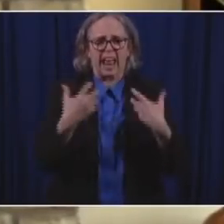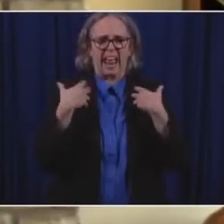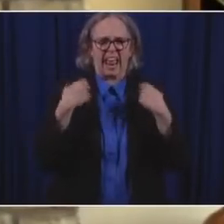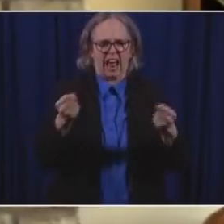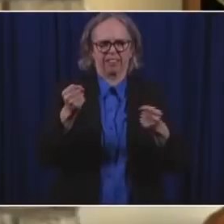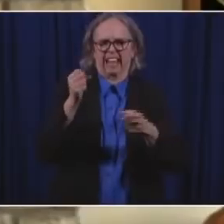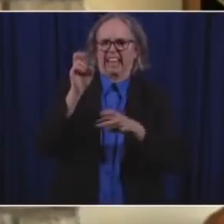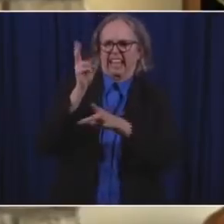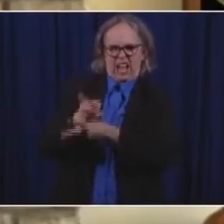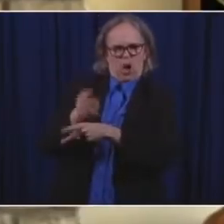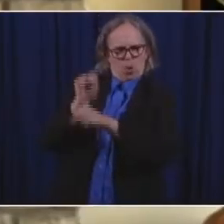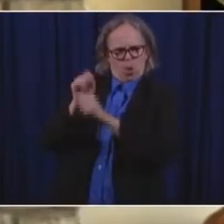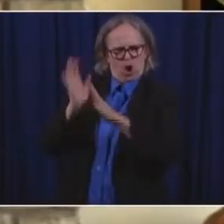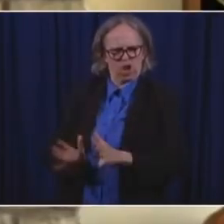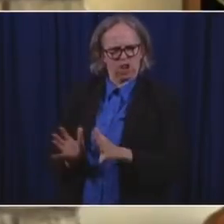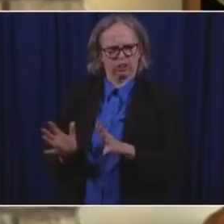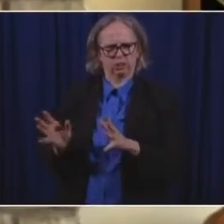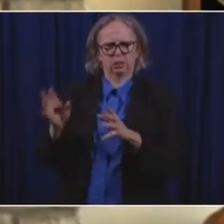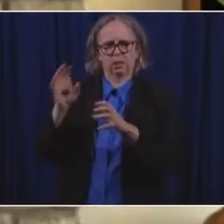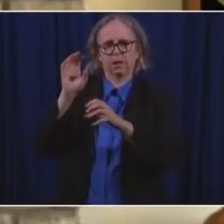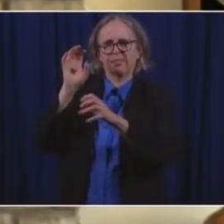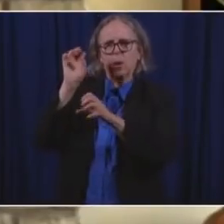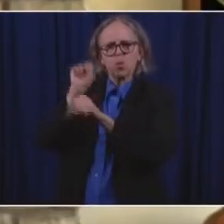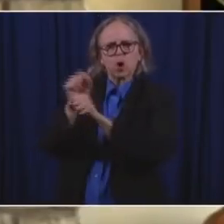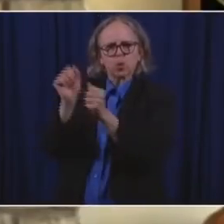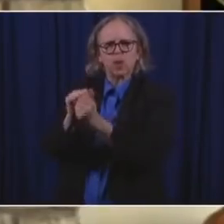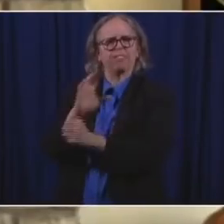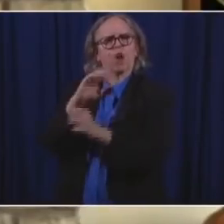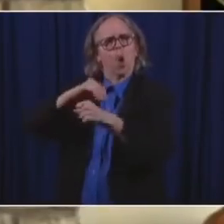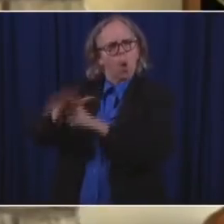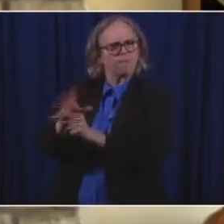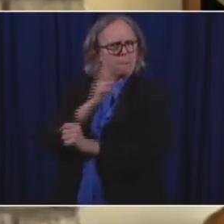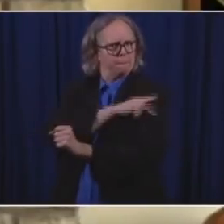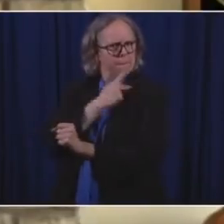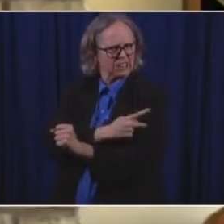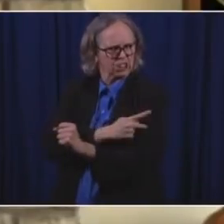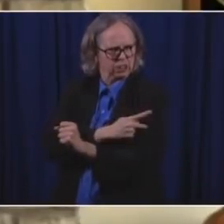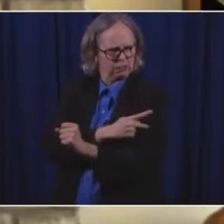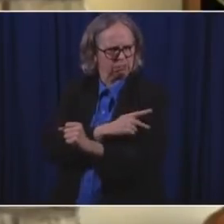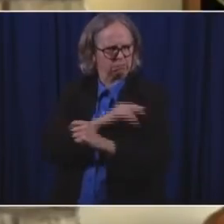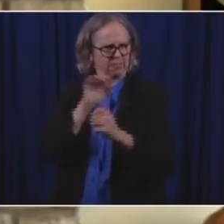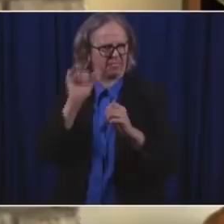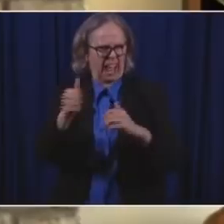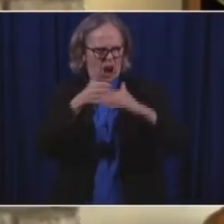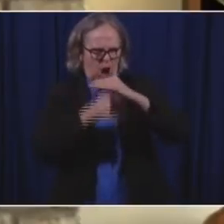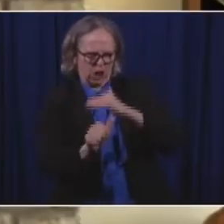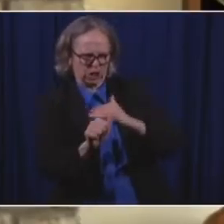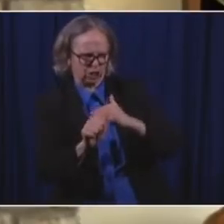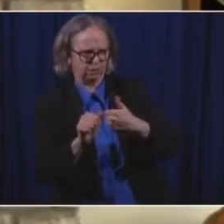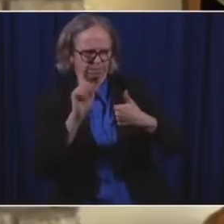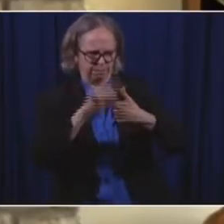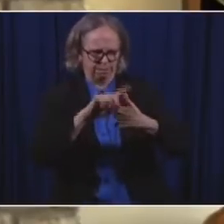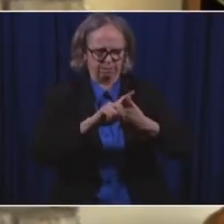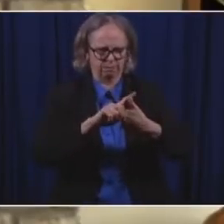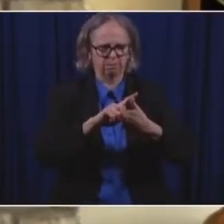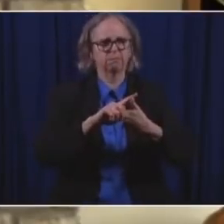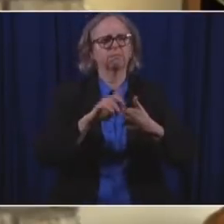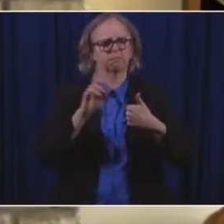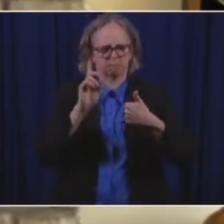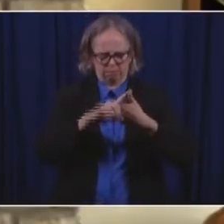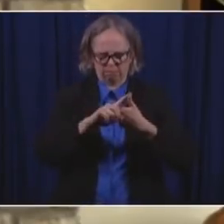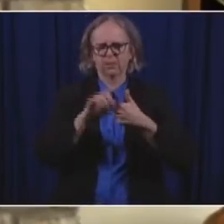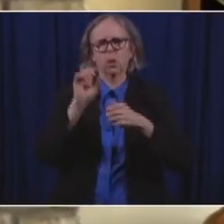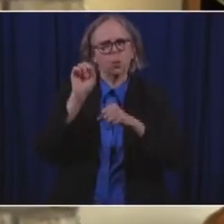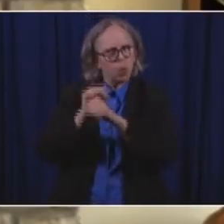care of COVID-19 patients. Read again. Healthcare workers and personnel who are involved in the care of